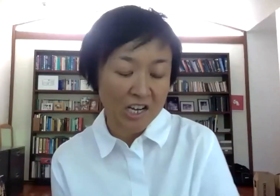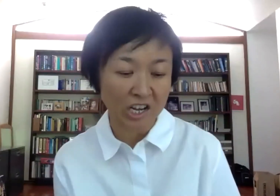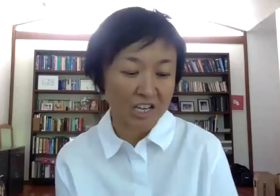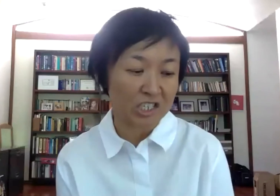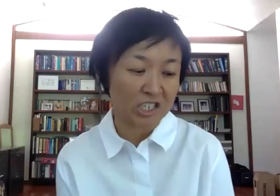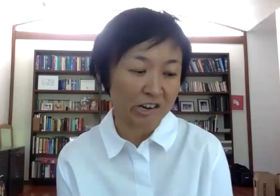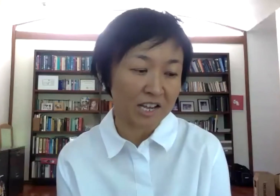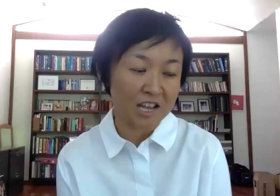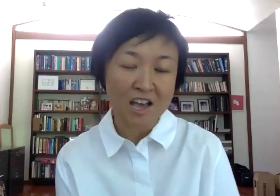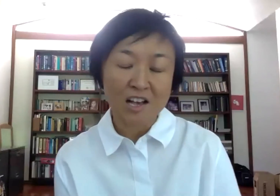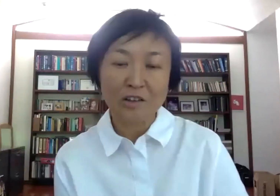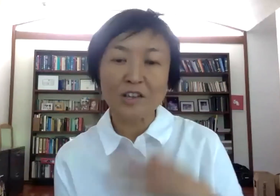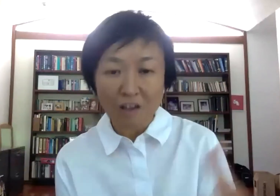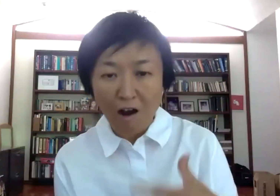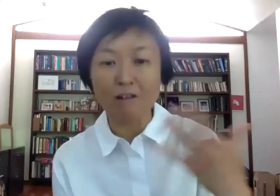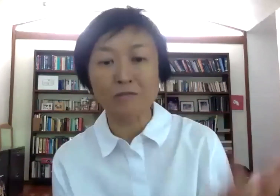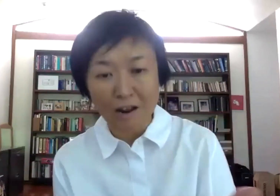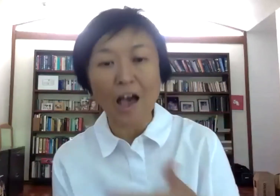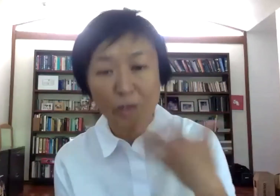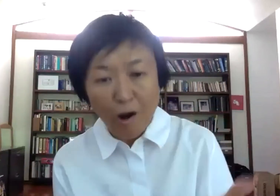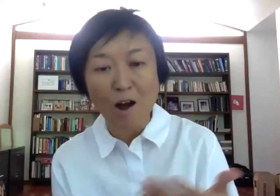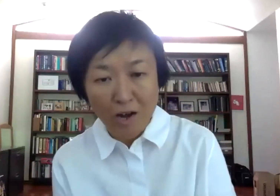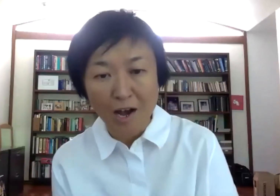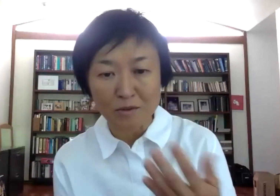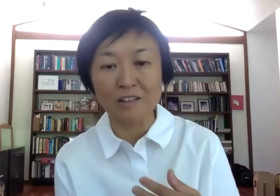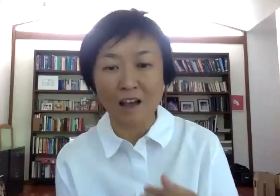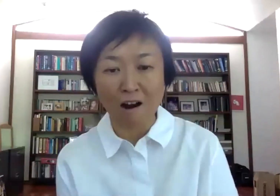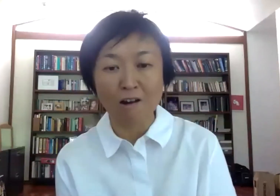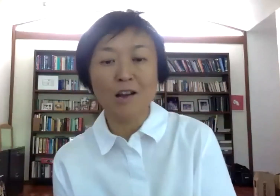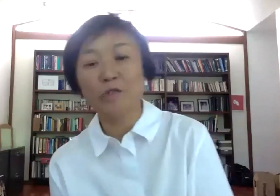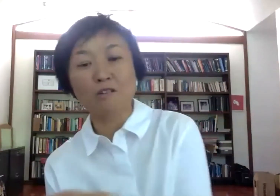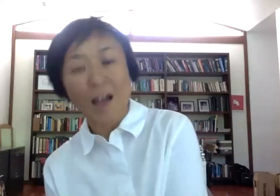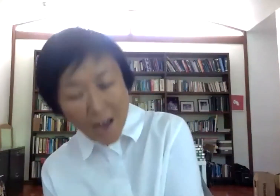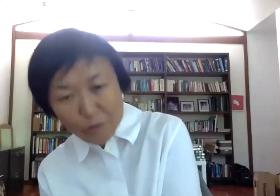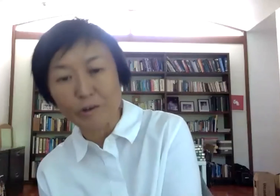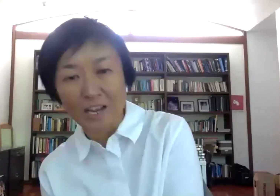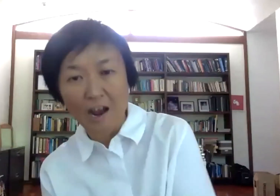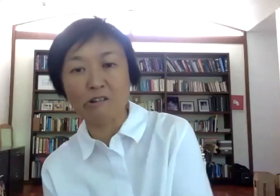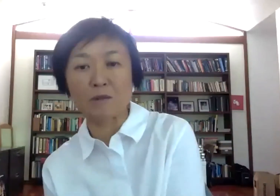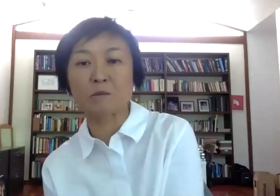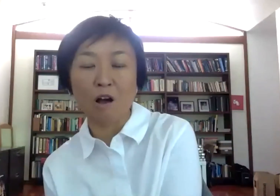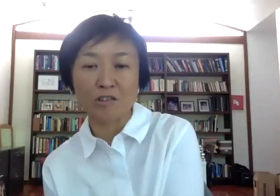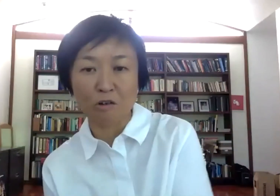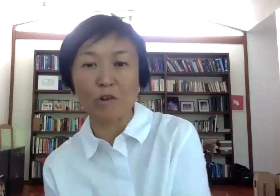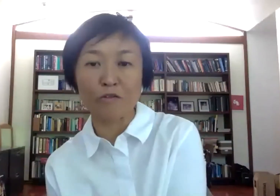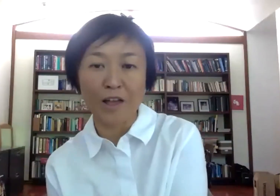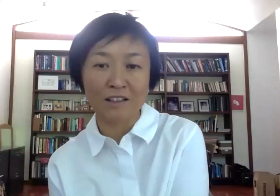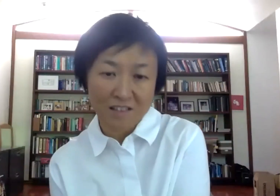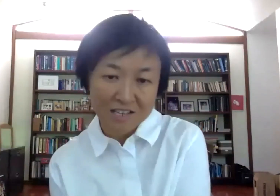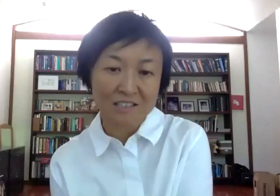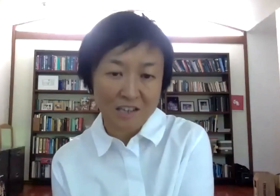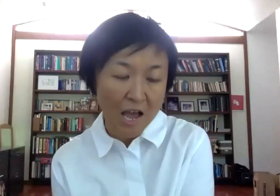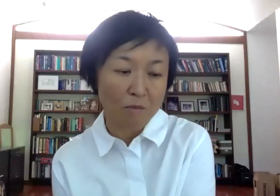higher education generally. So these are sort of other outcomes that are they're not health-related outcomes, but also